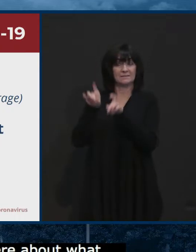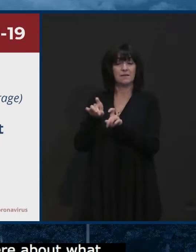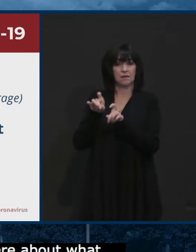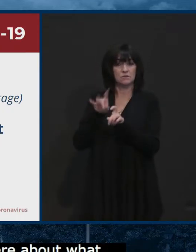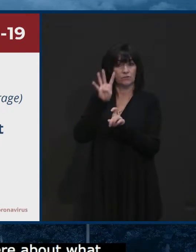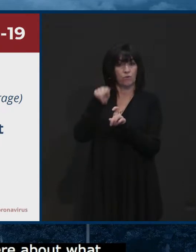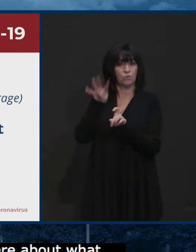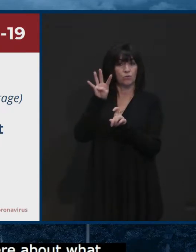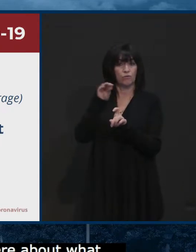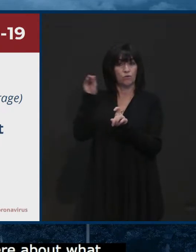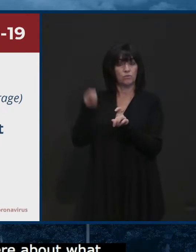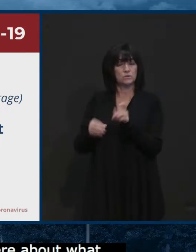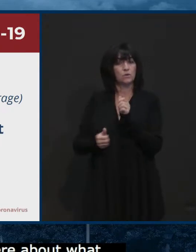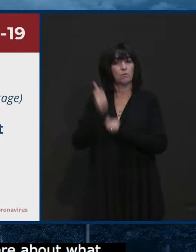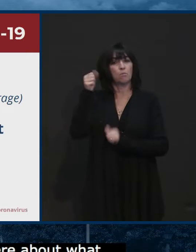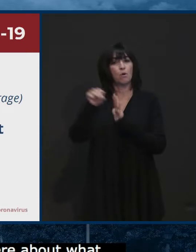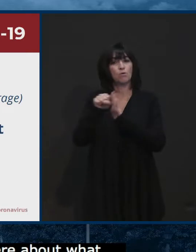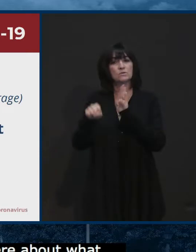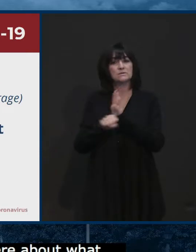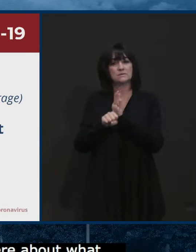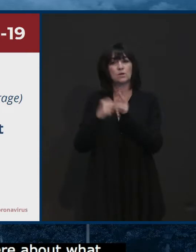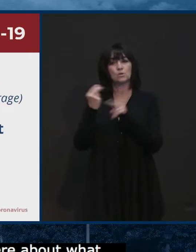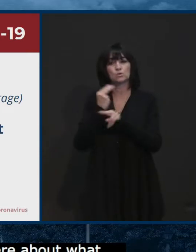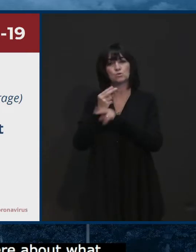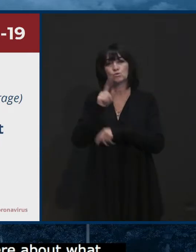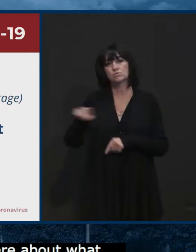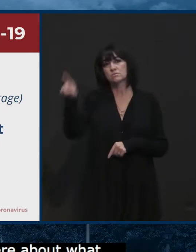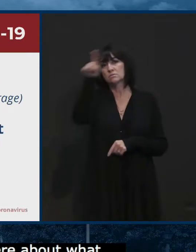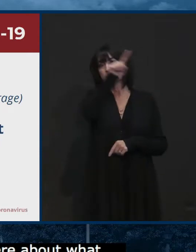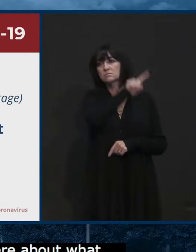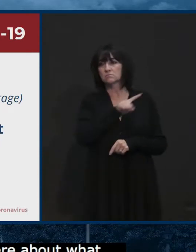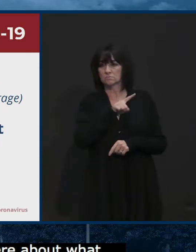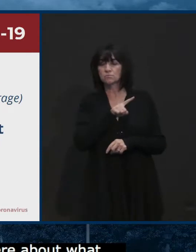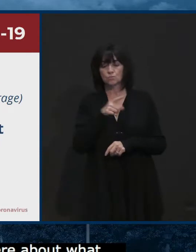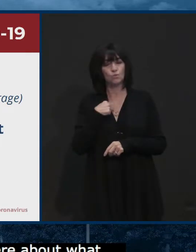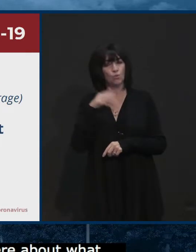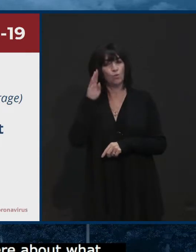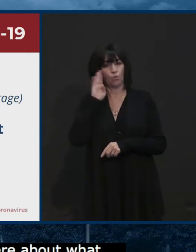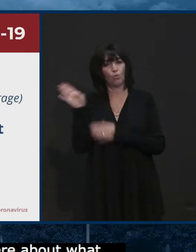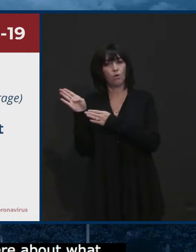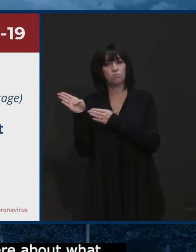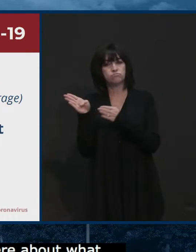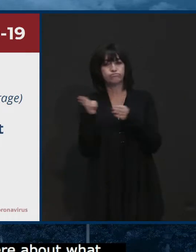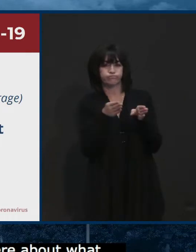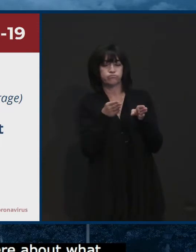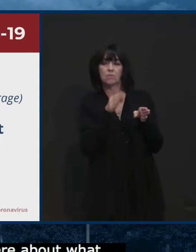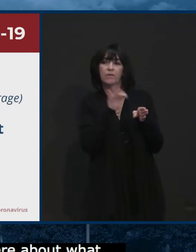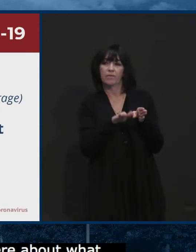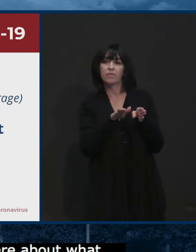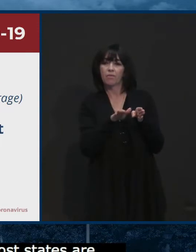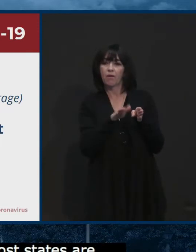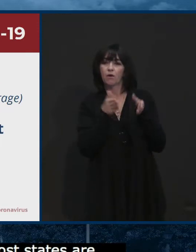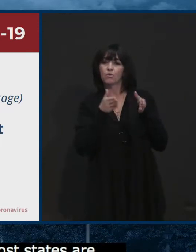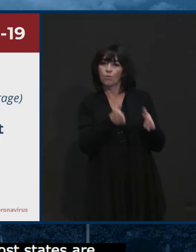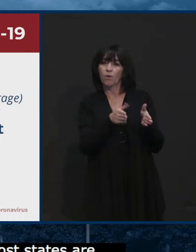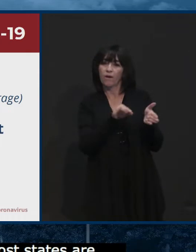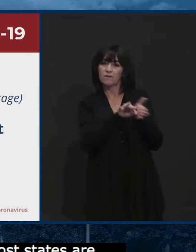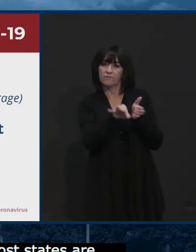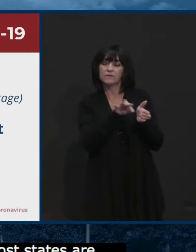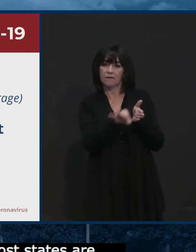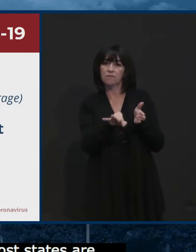are using, that we will continue to transition to, and will give us a better idea of the